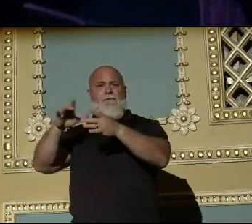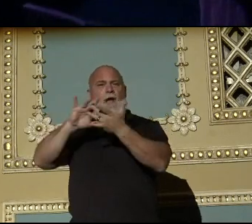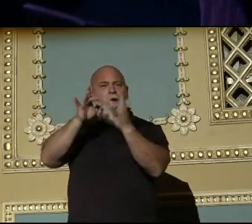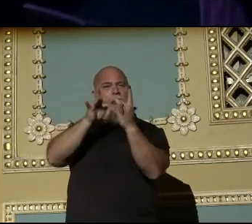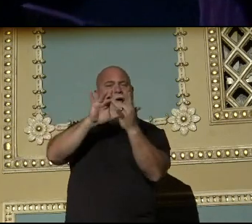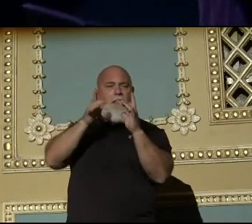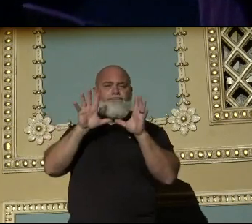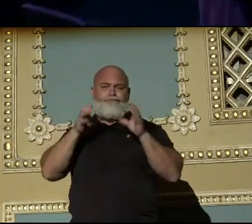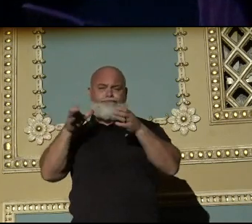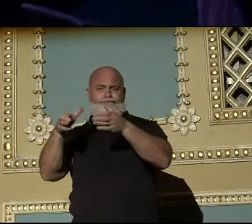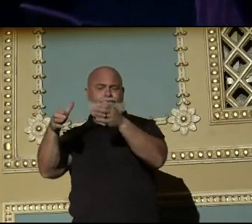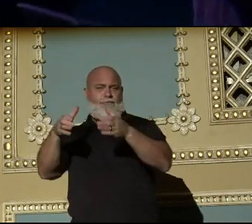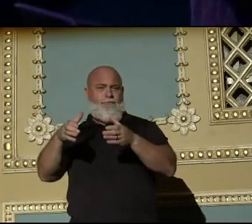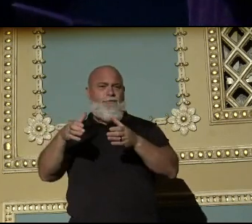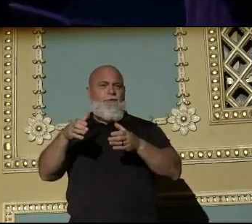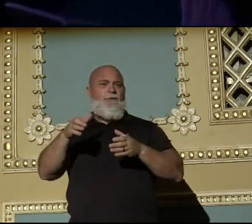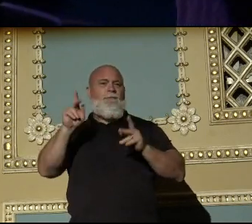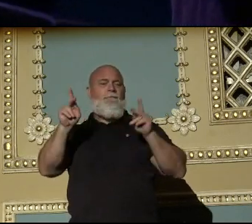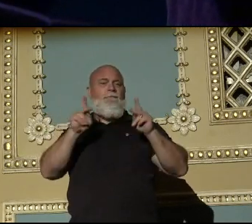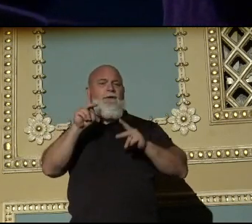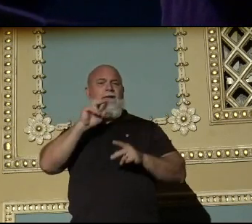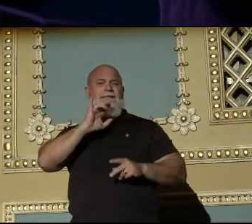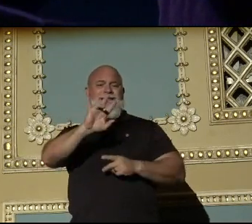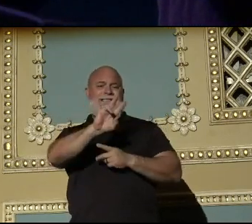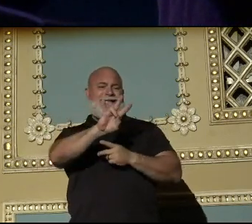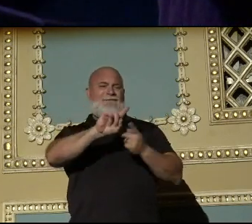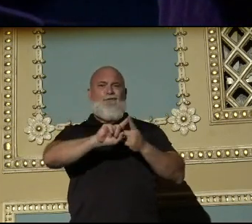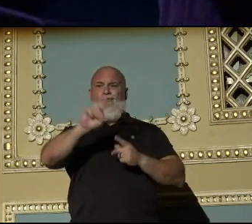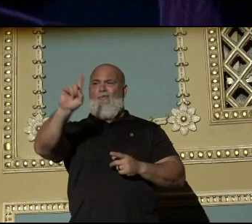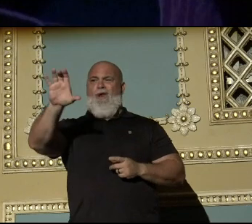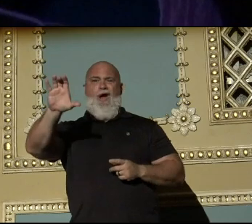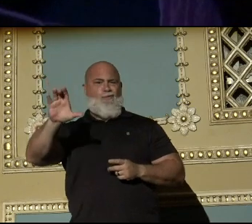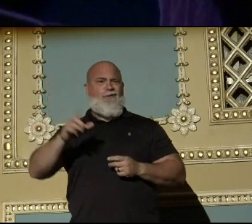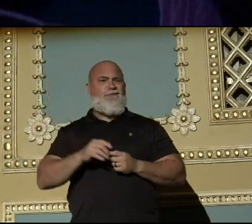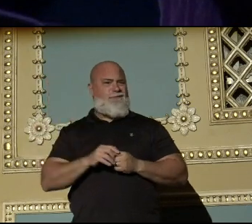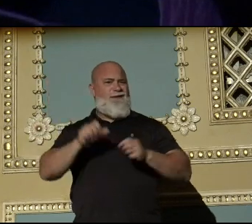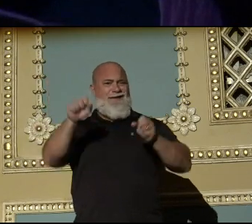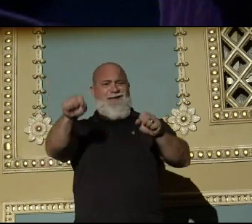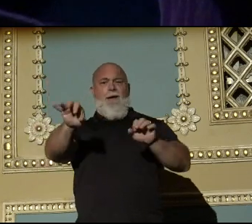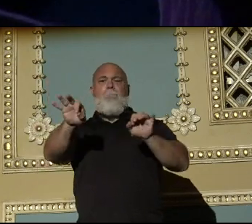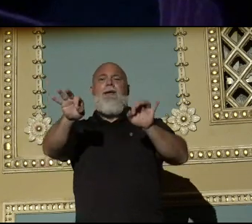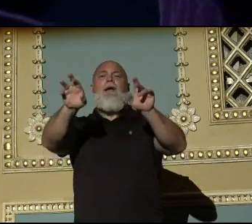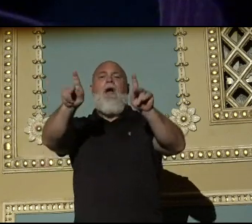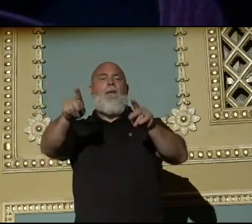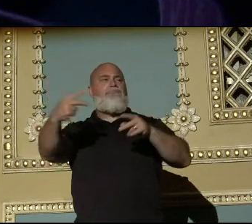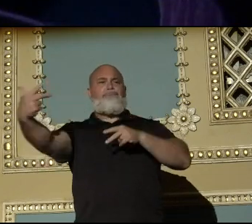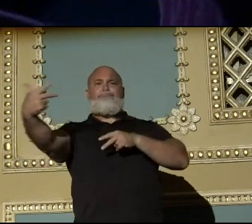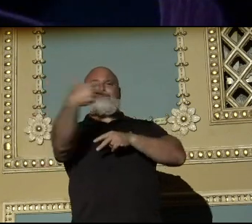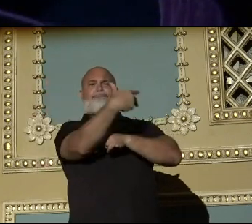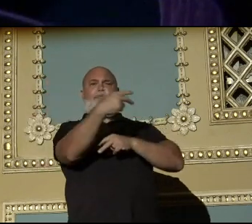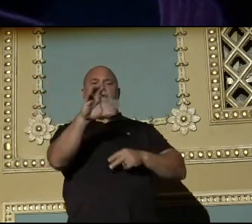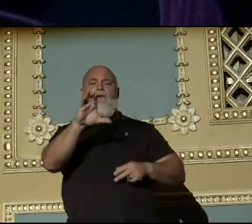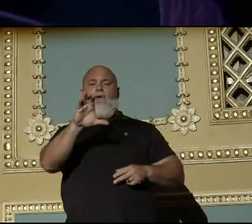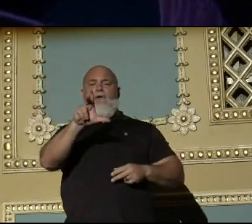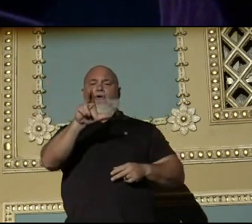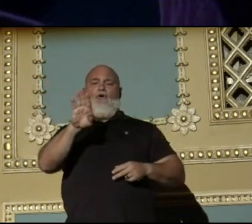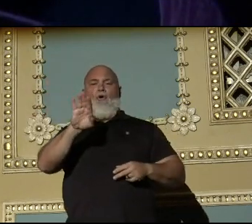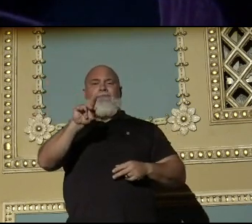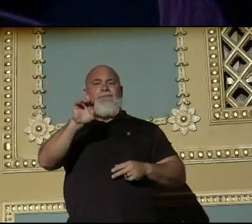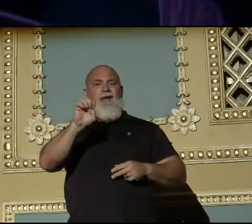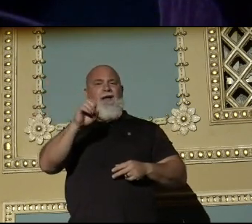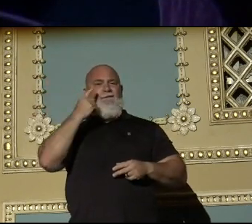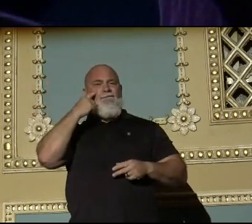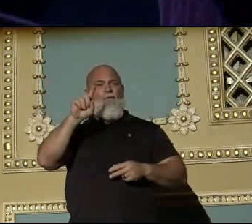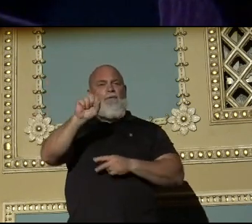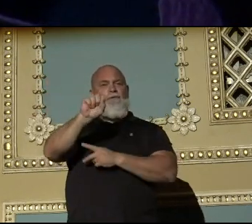online. And people aged 7 to 100 could pick up curbside or have delivered